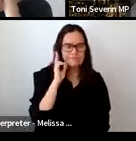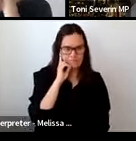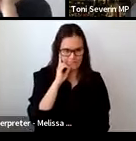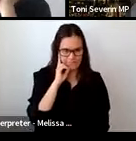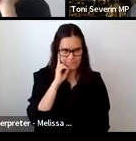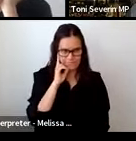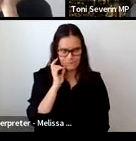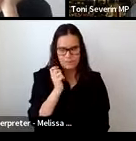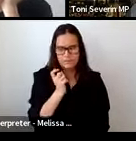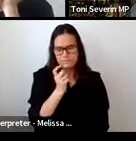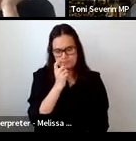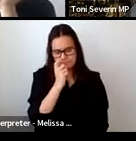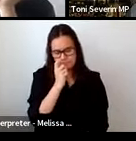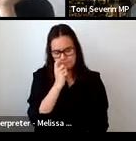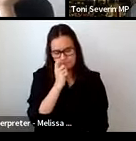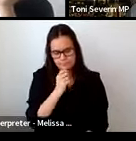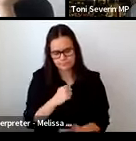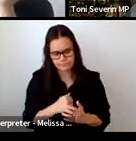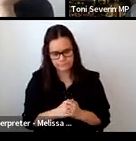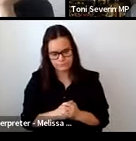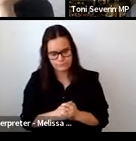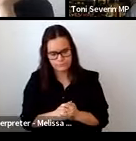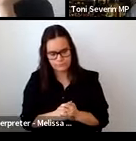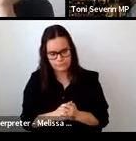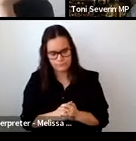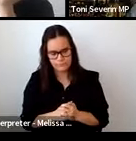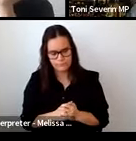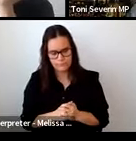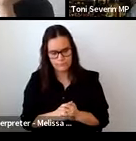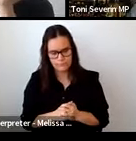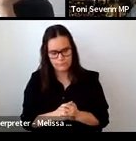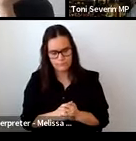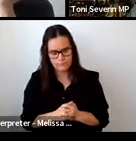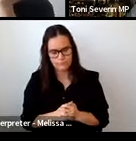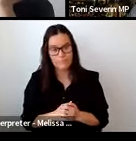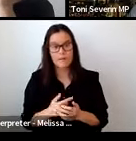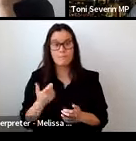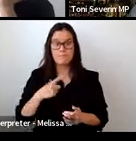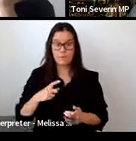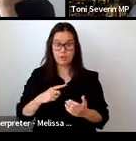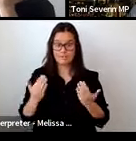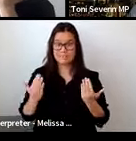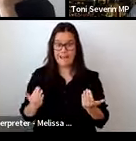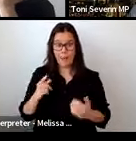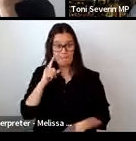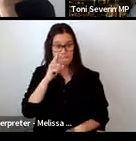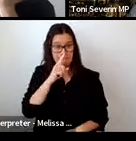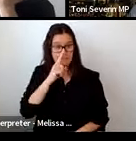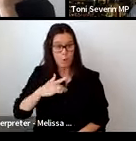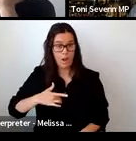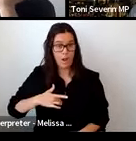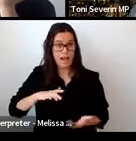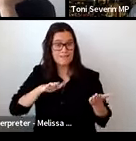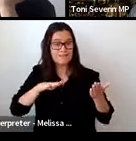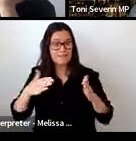with people, with more people living longer and with more